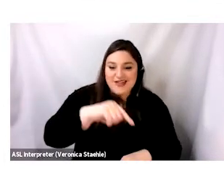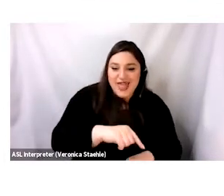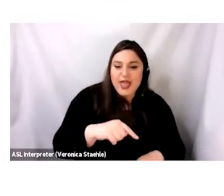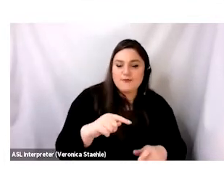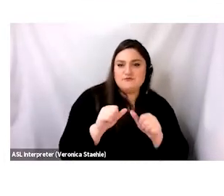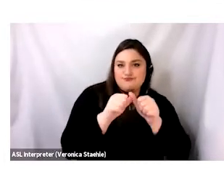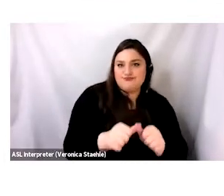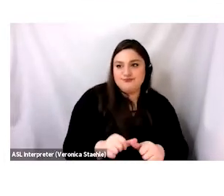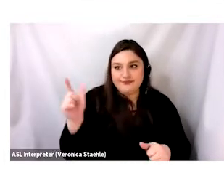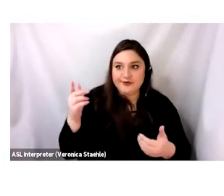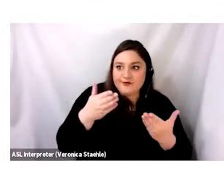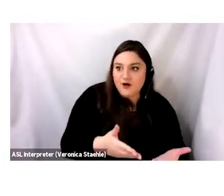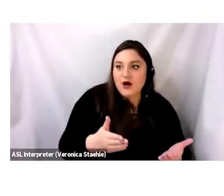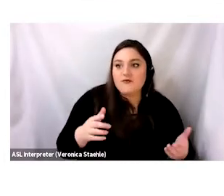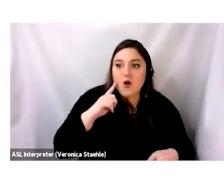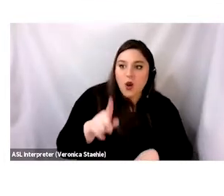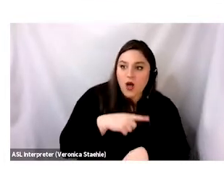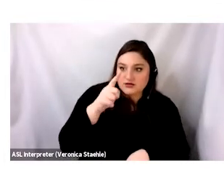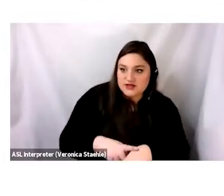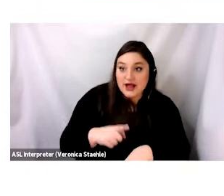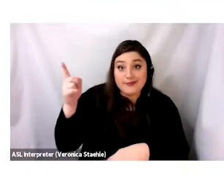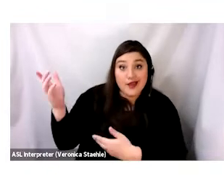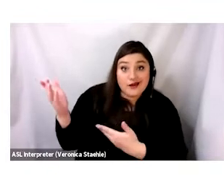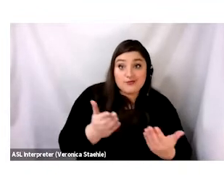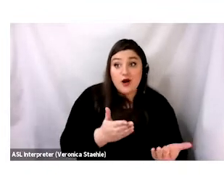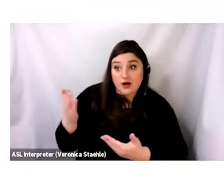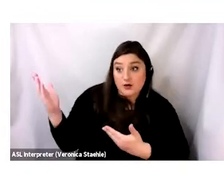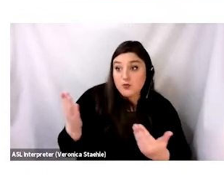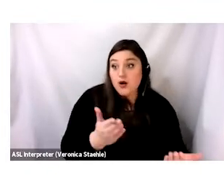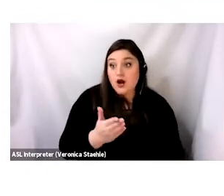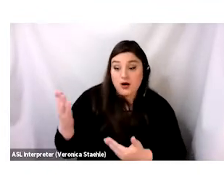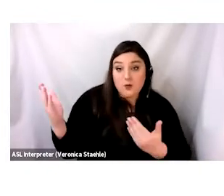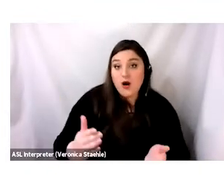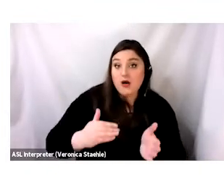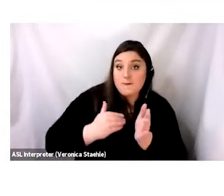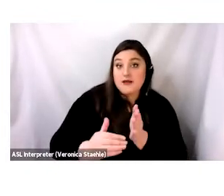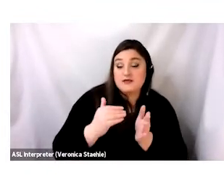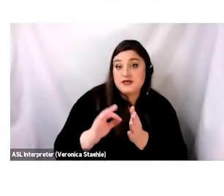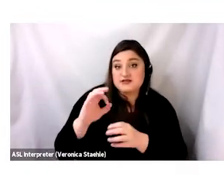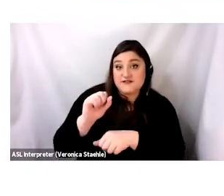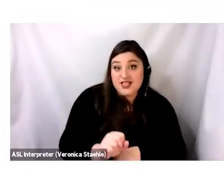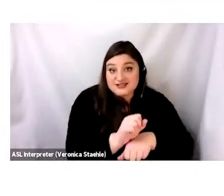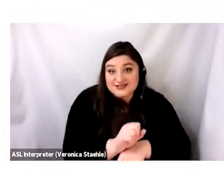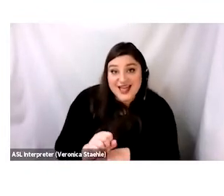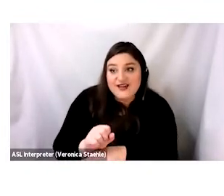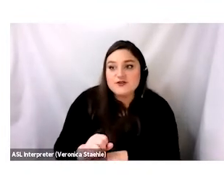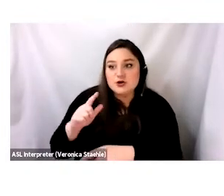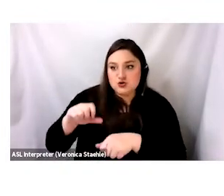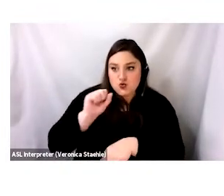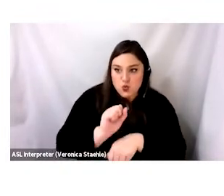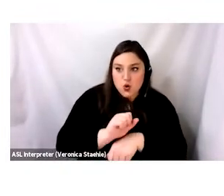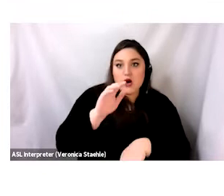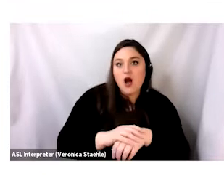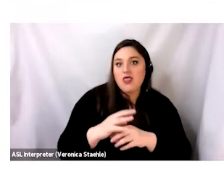They brought with them millions of slaves imported for Africa to support the tropical plantation system, including cotton plantations. And